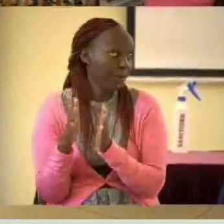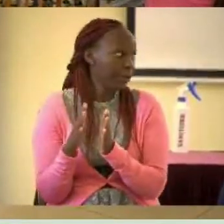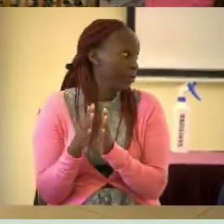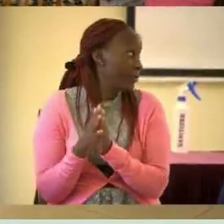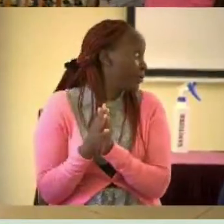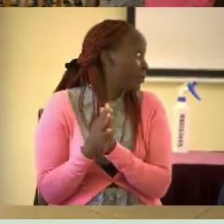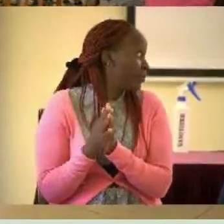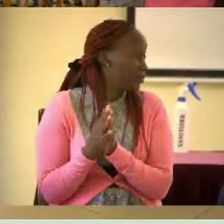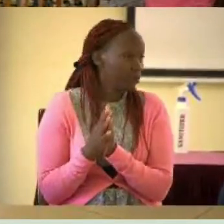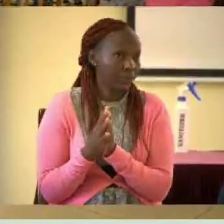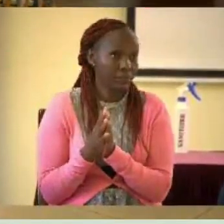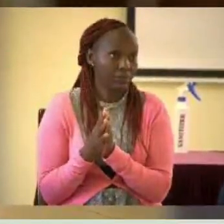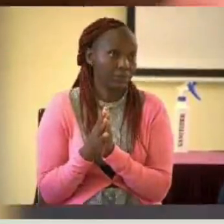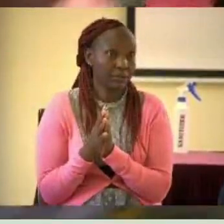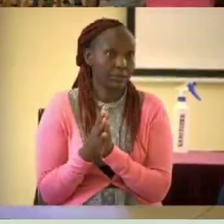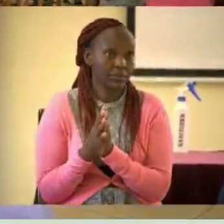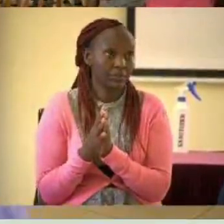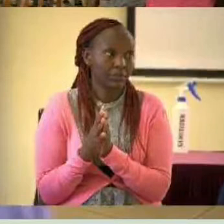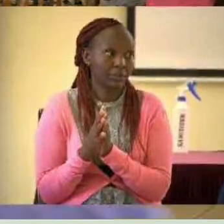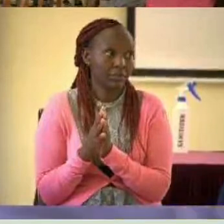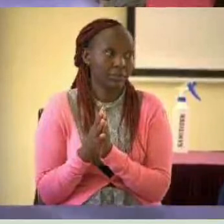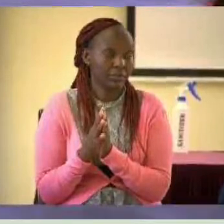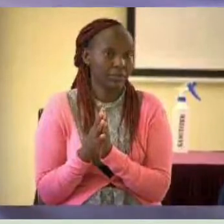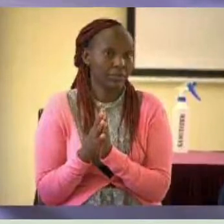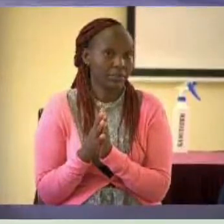okay, yeah, fine, yeah, we can link.